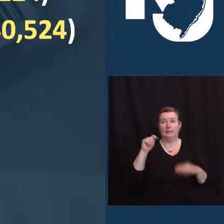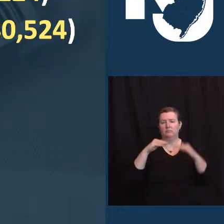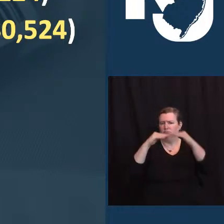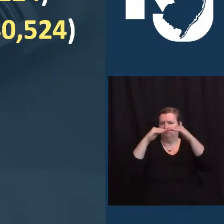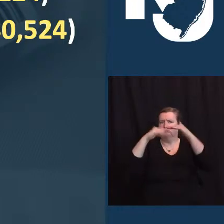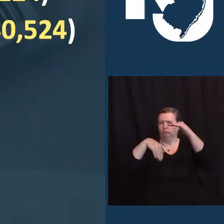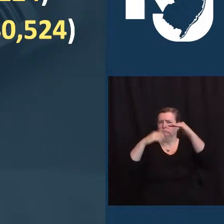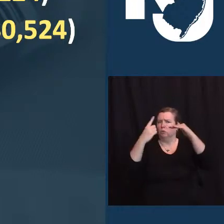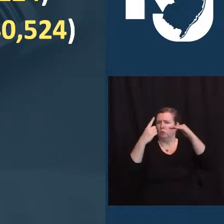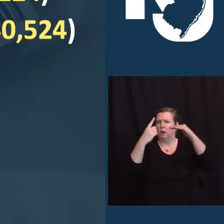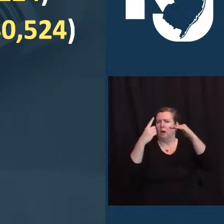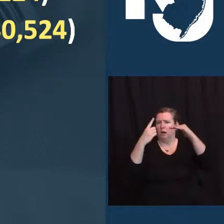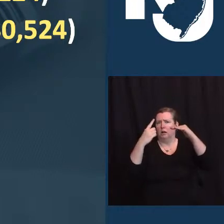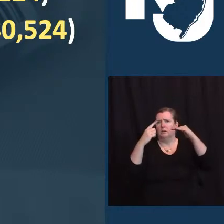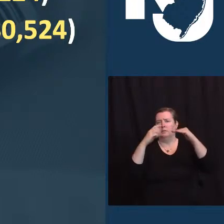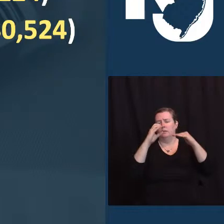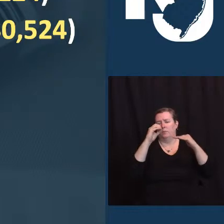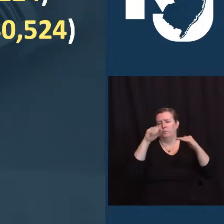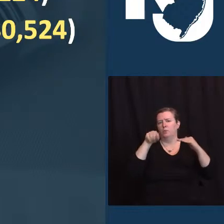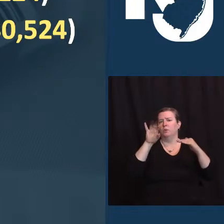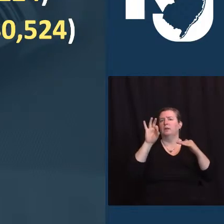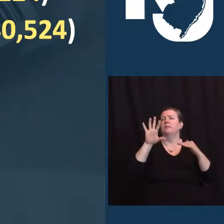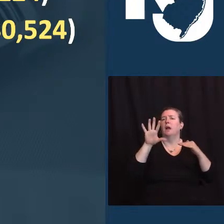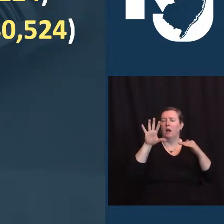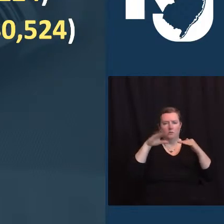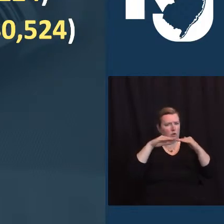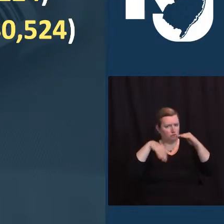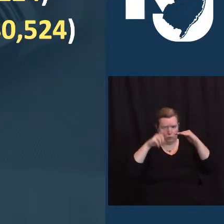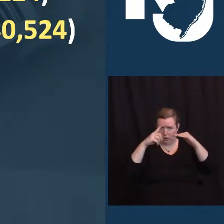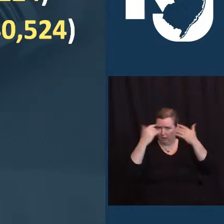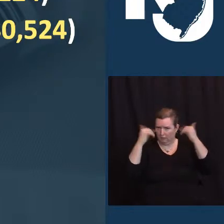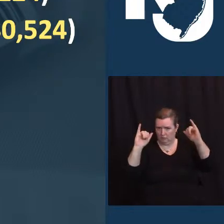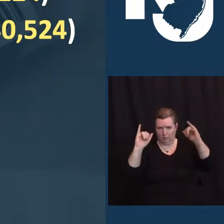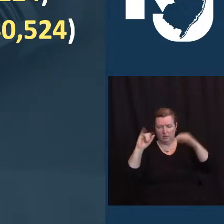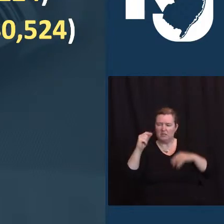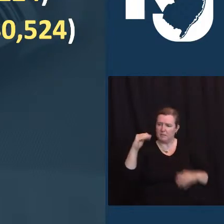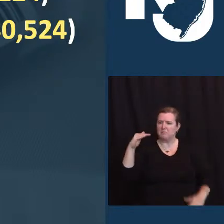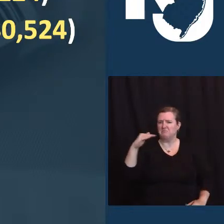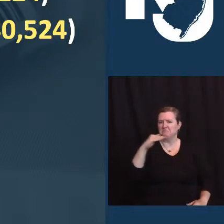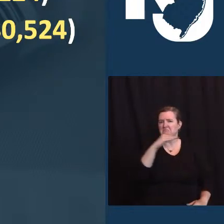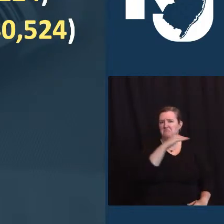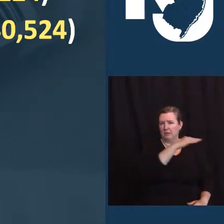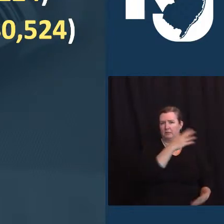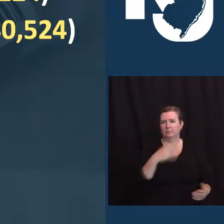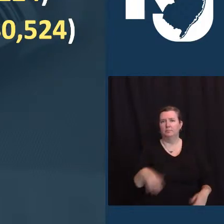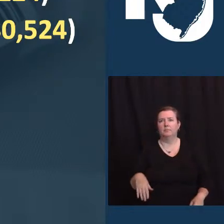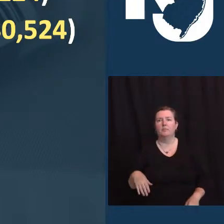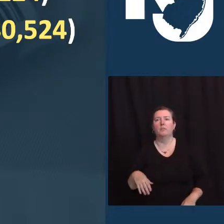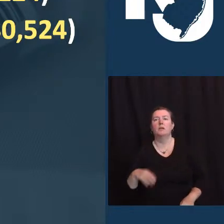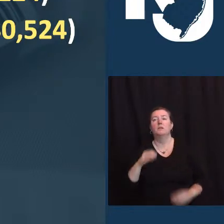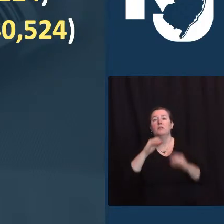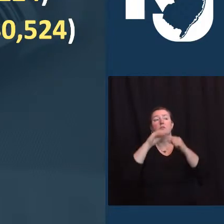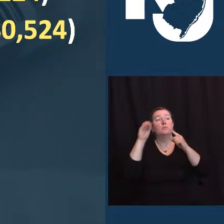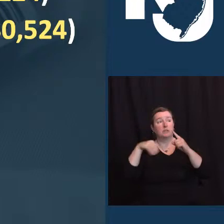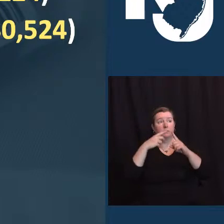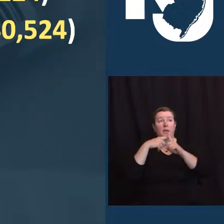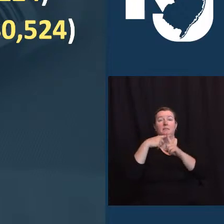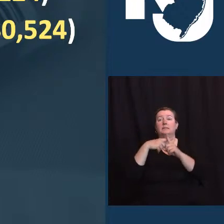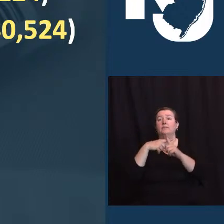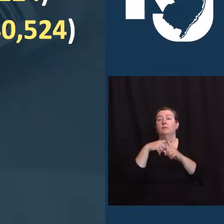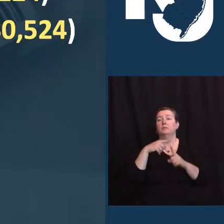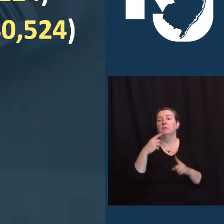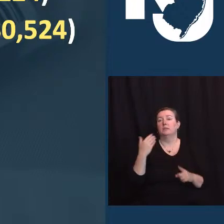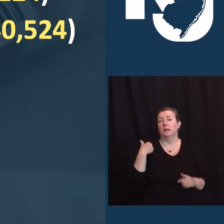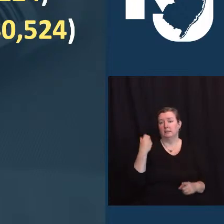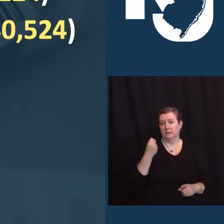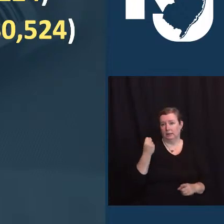at 0.95, so it's under 1 where we want it to be. Positivity rate, this is as of last Saturday, and again, historically, we've